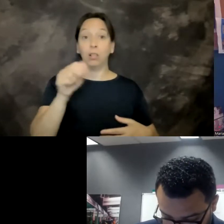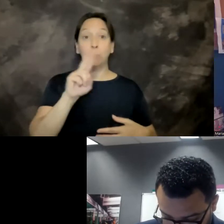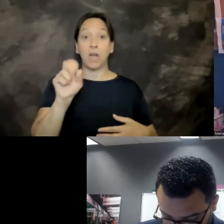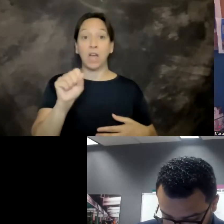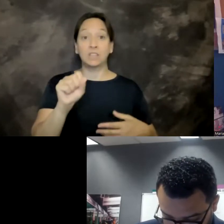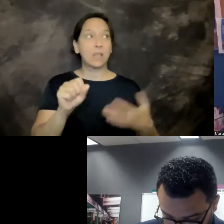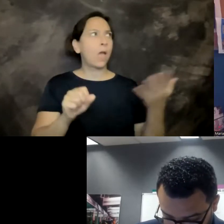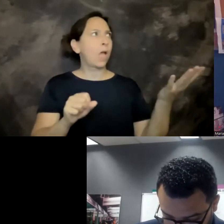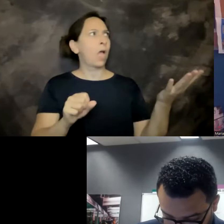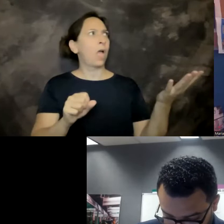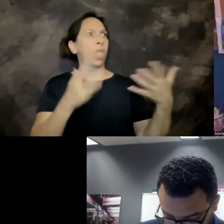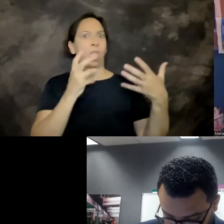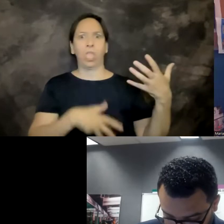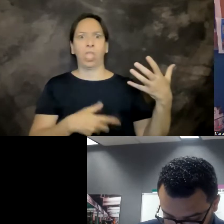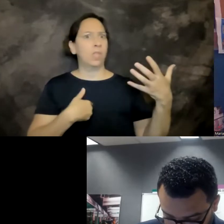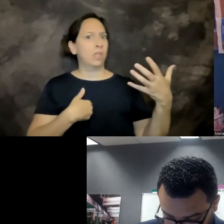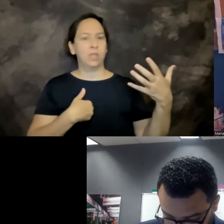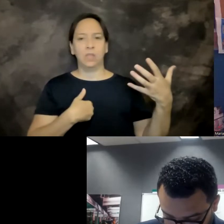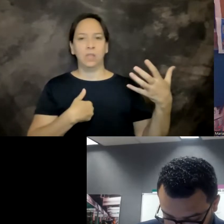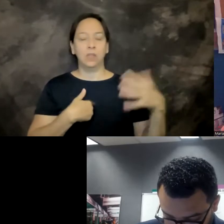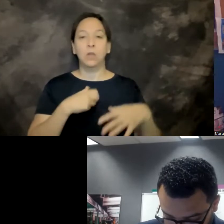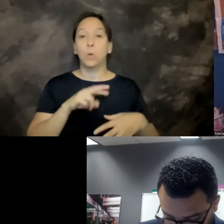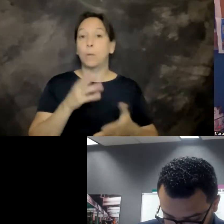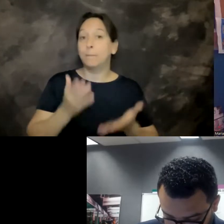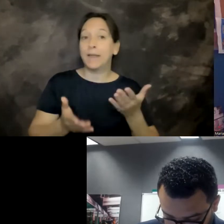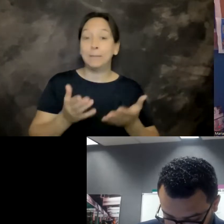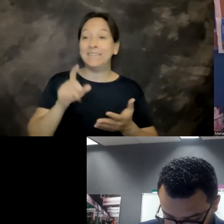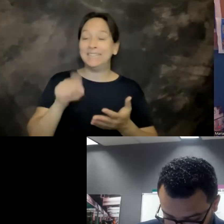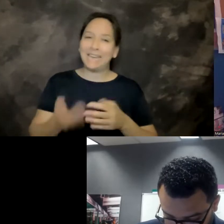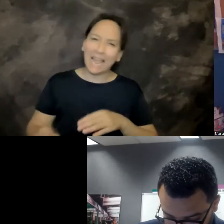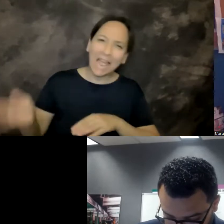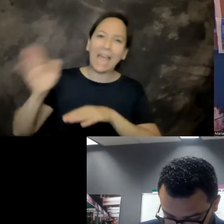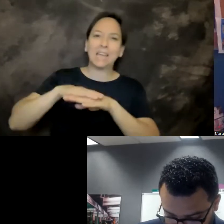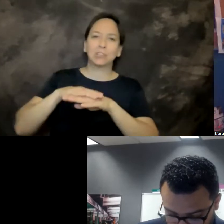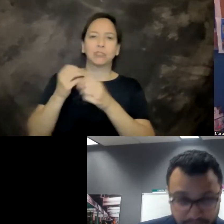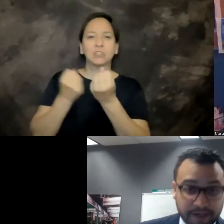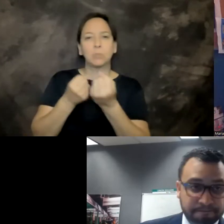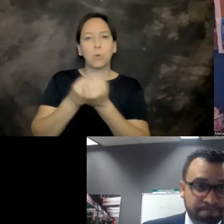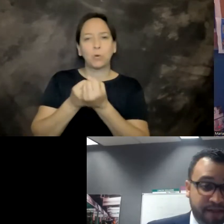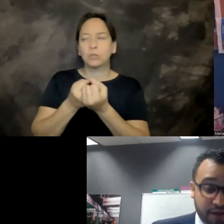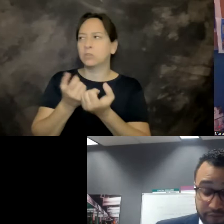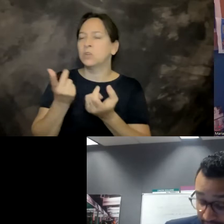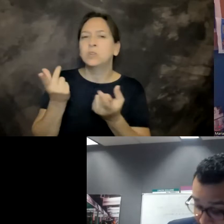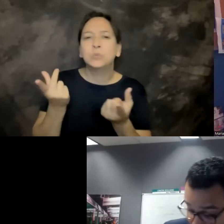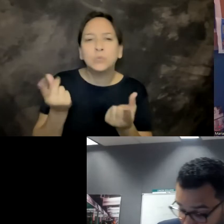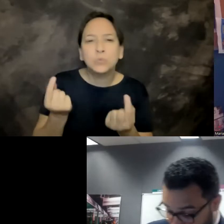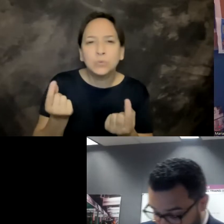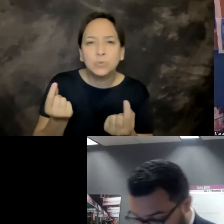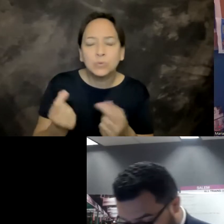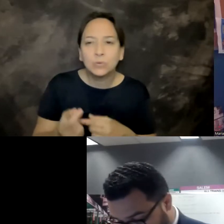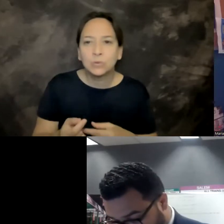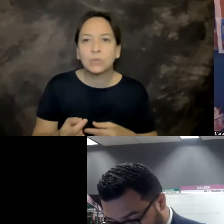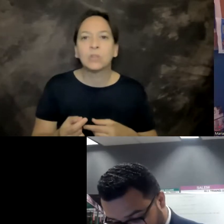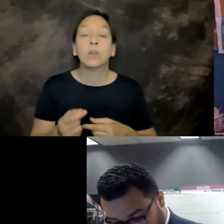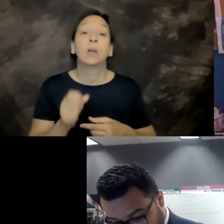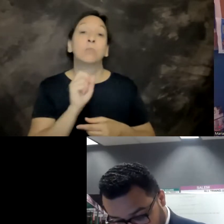is not going to work for me, or somebody that needs extra support in the transportation? Yeah, thank you for that.